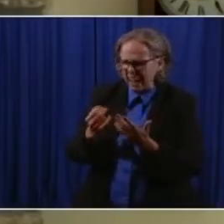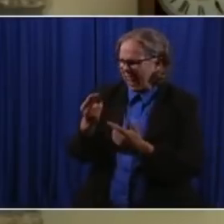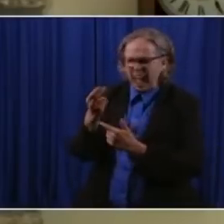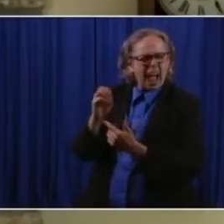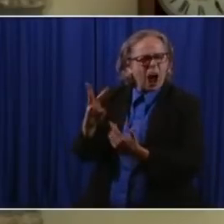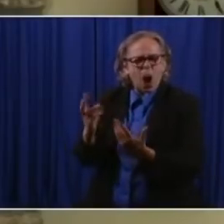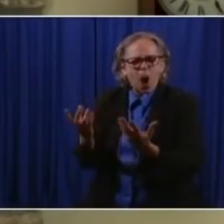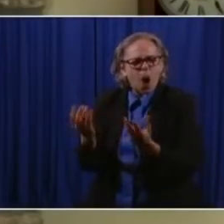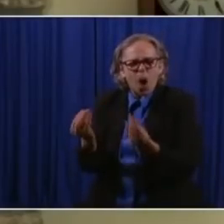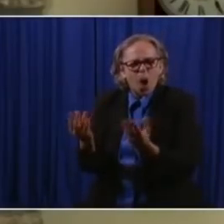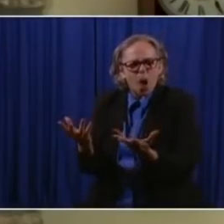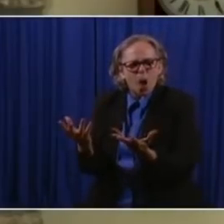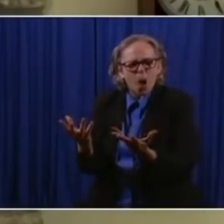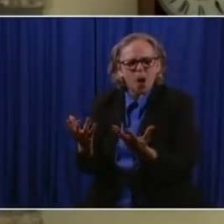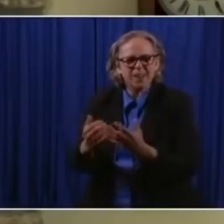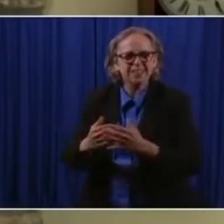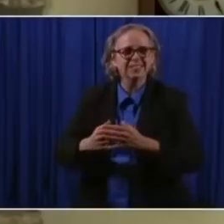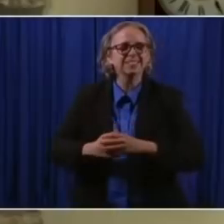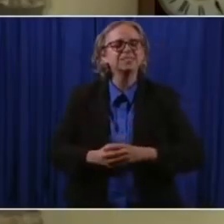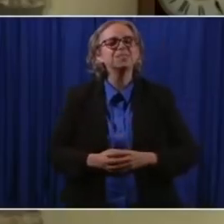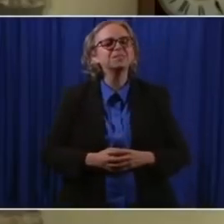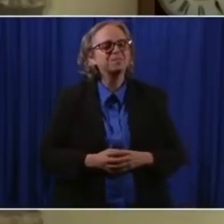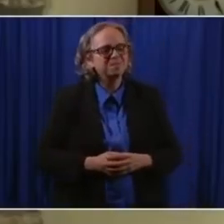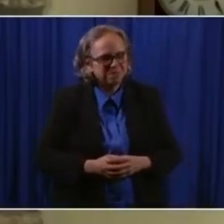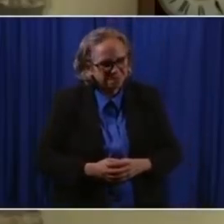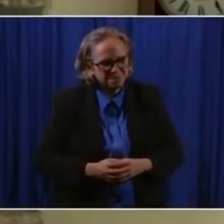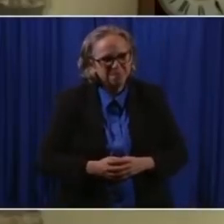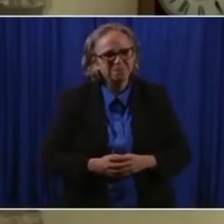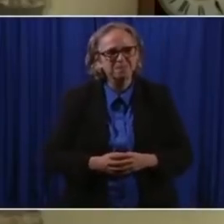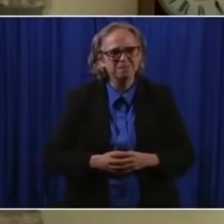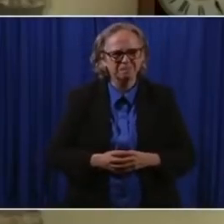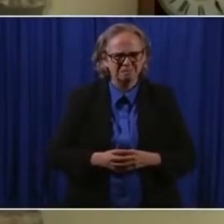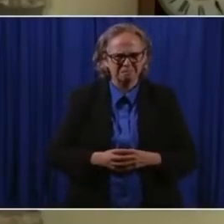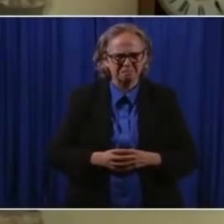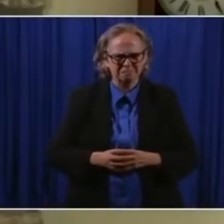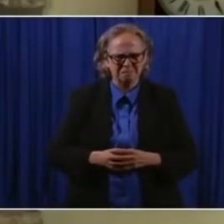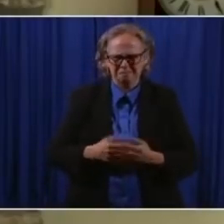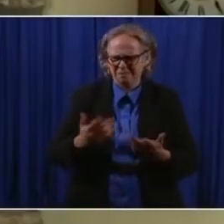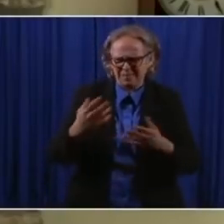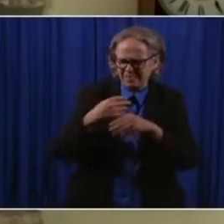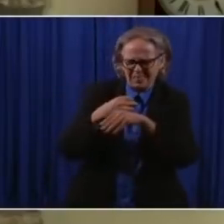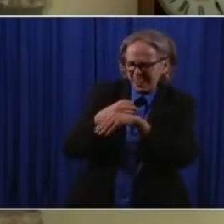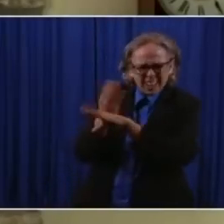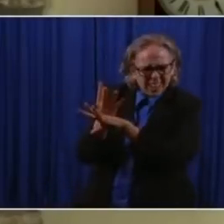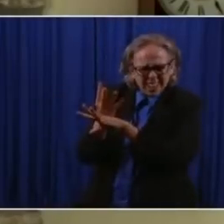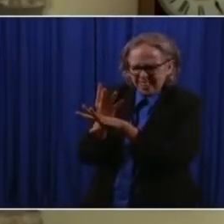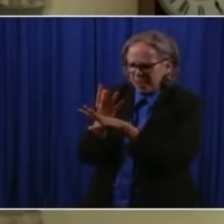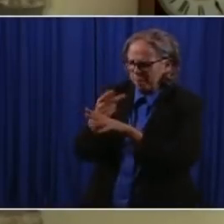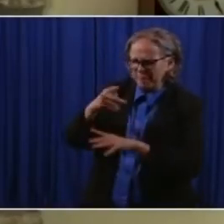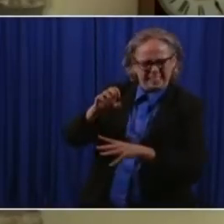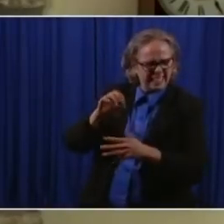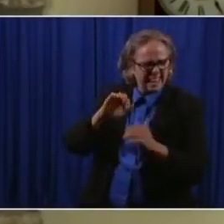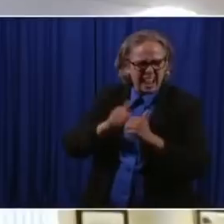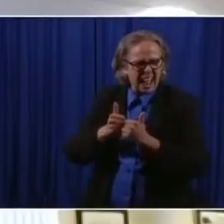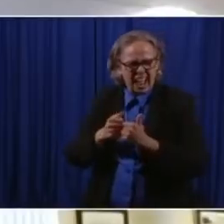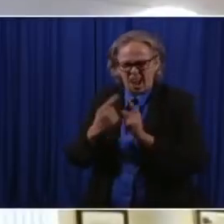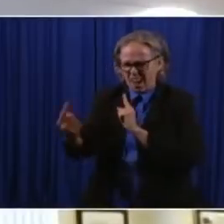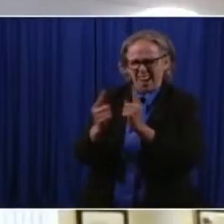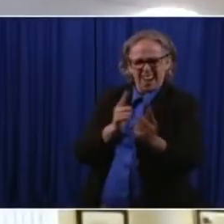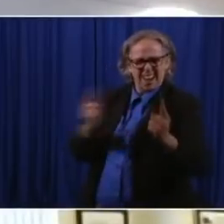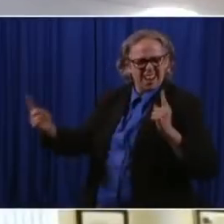how does that work out? How do you do that? How do you do the physical Right. activity. So